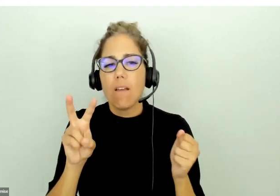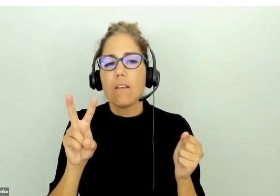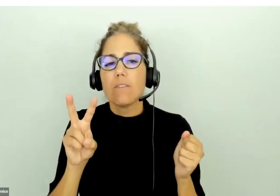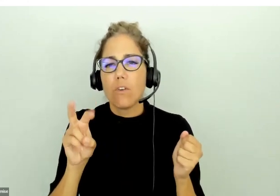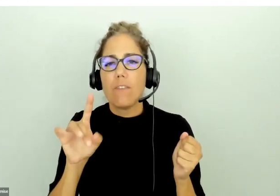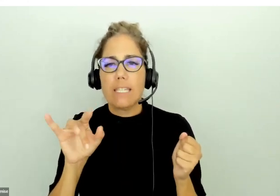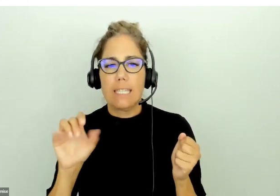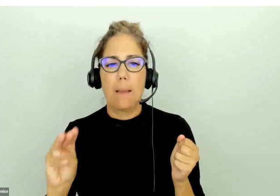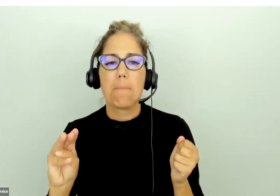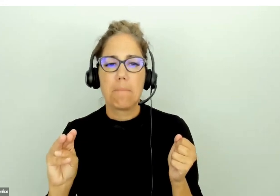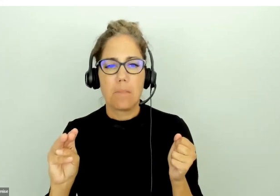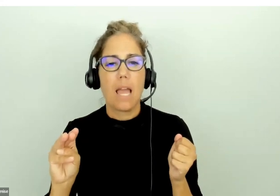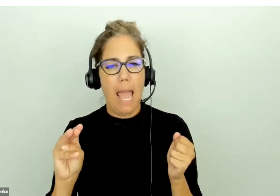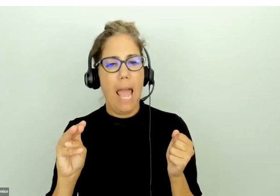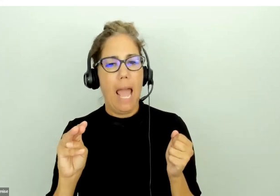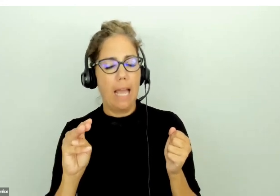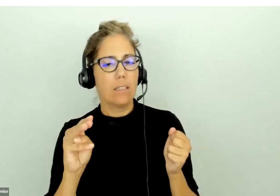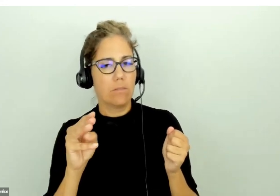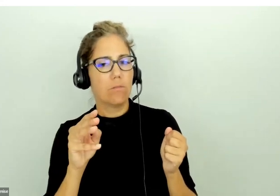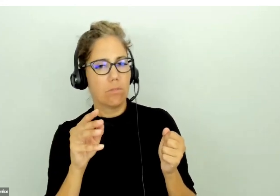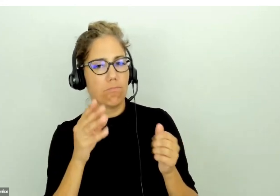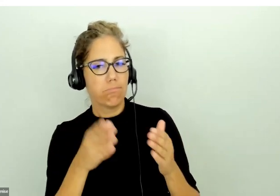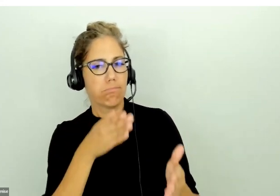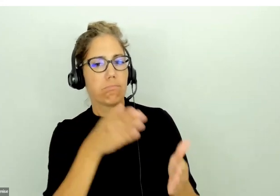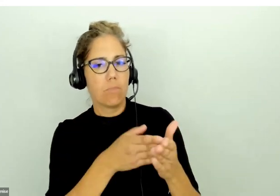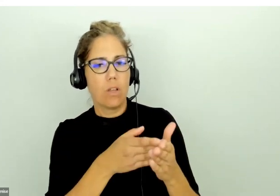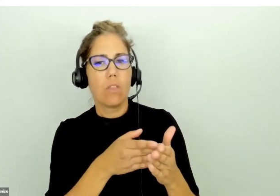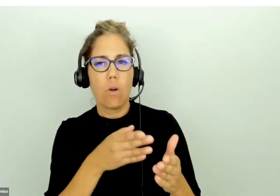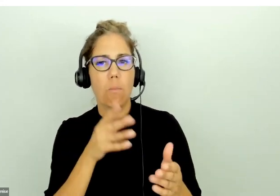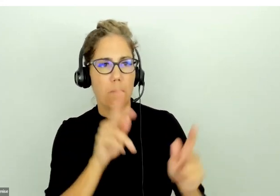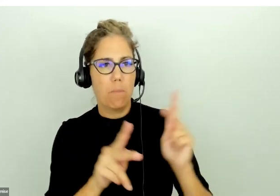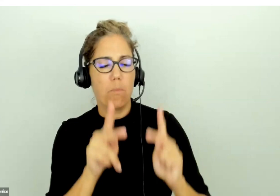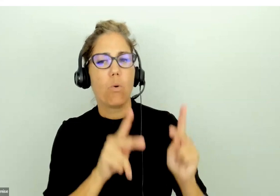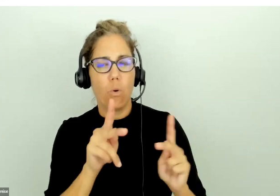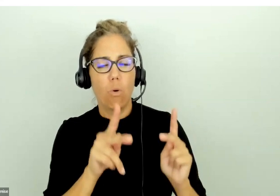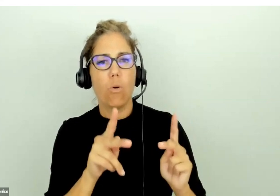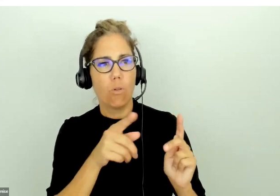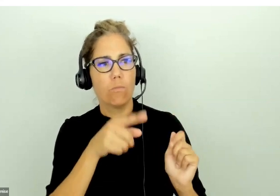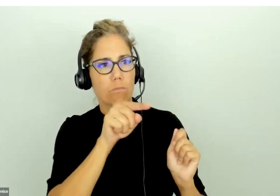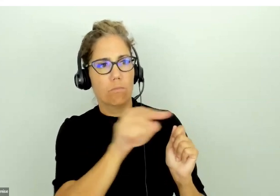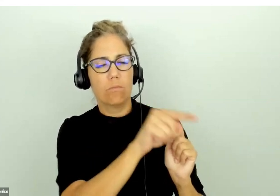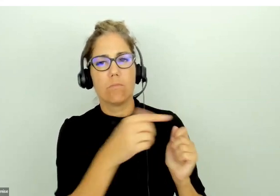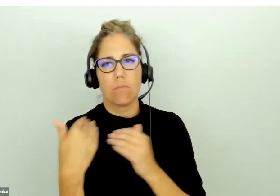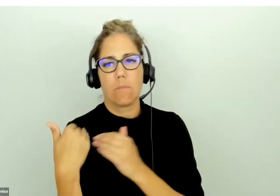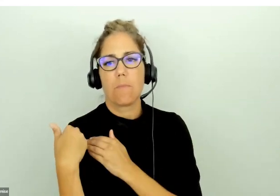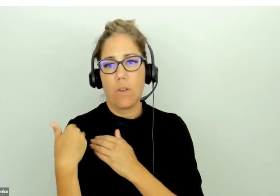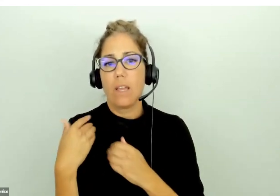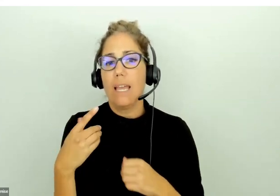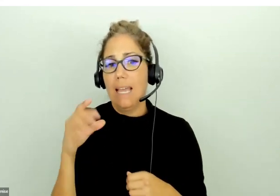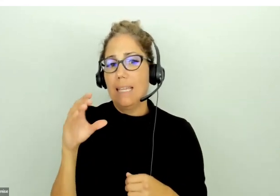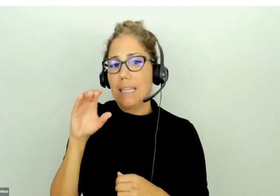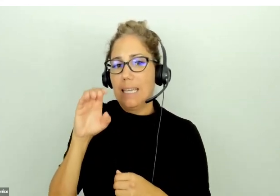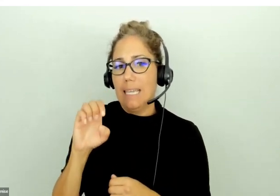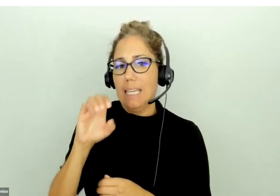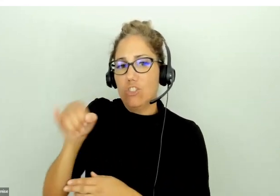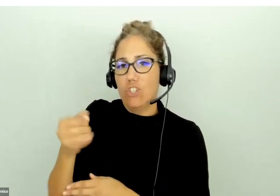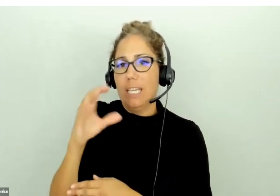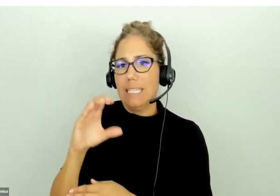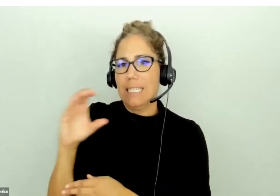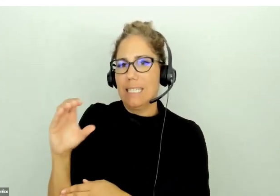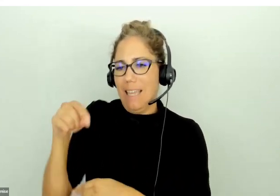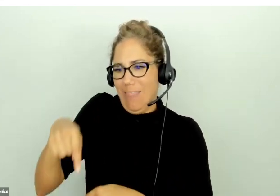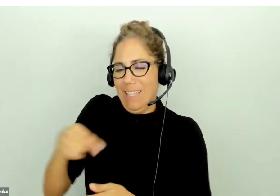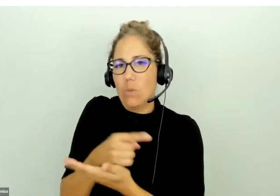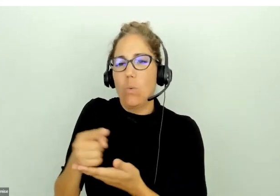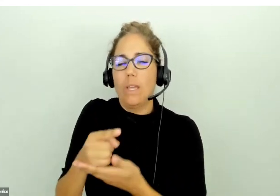accountable. What's fun is that the HACC is celebrating its 10th anniversary this week.